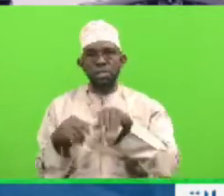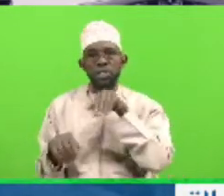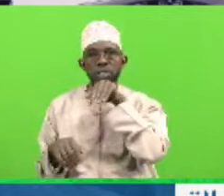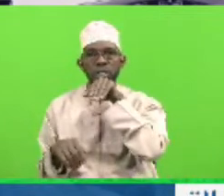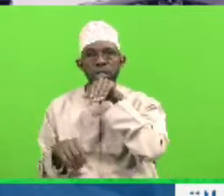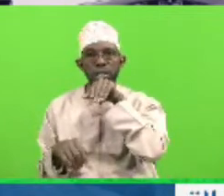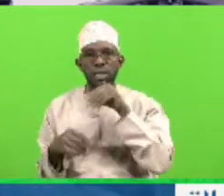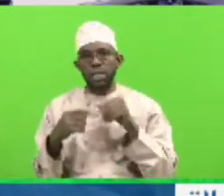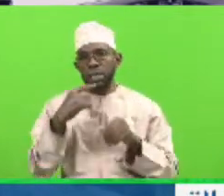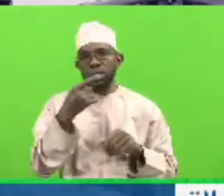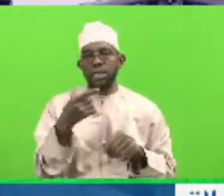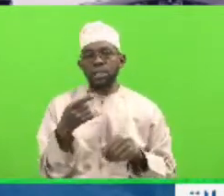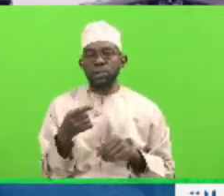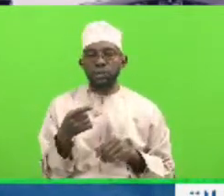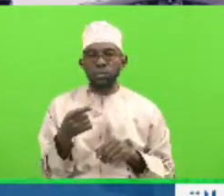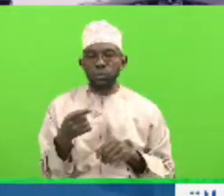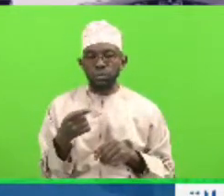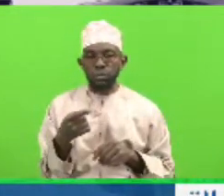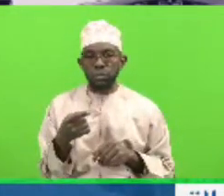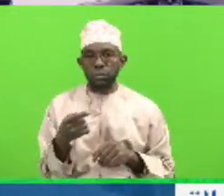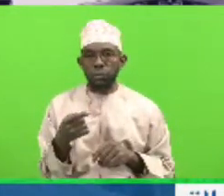there, but I want to say this.